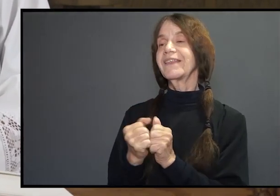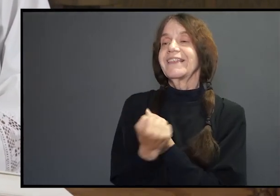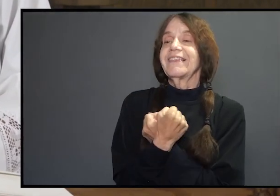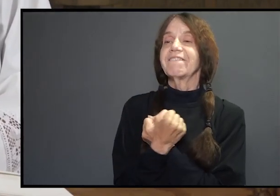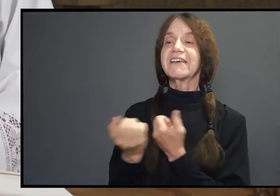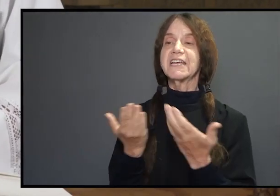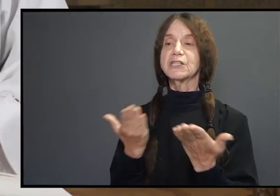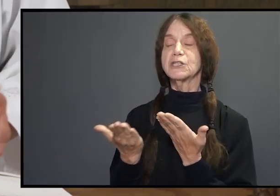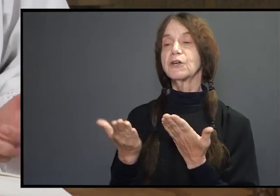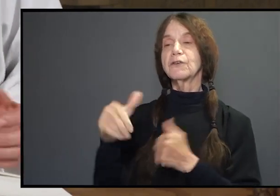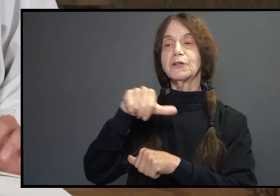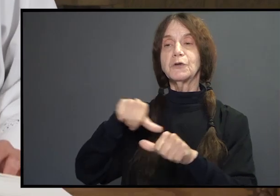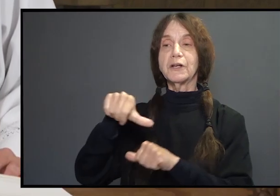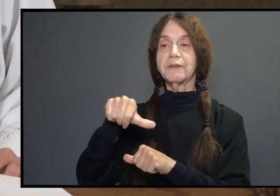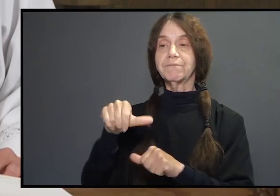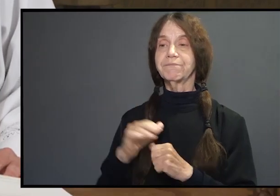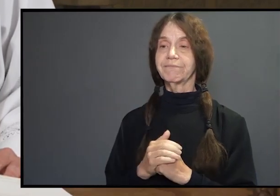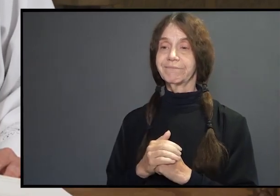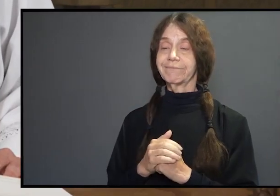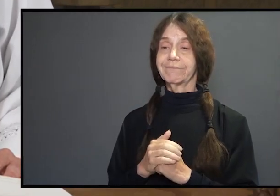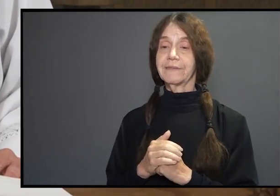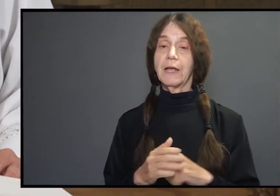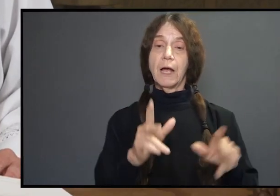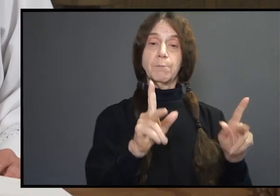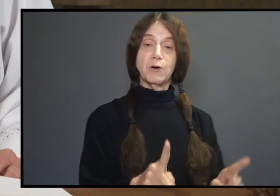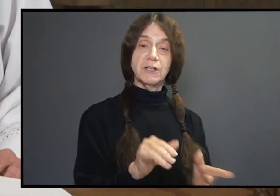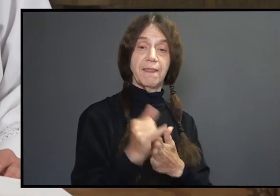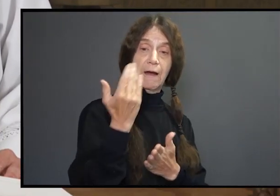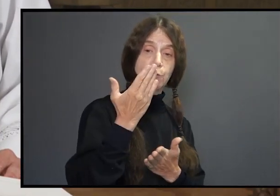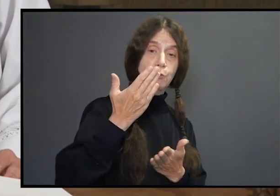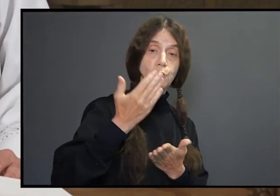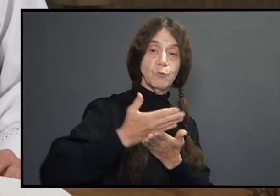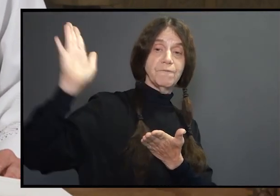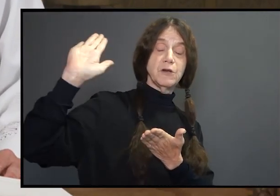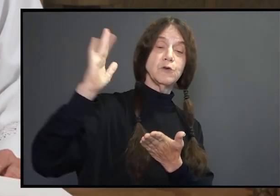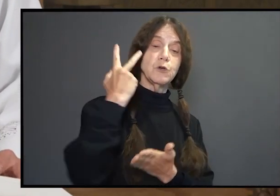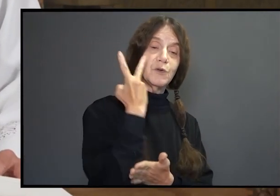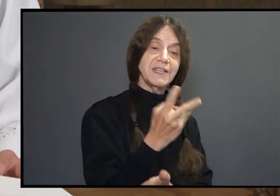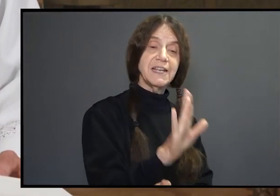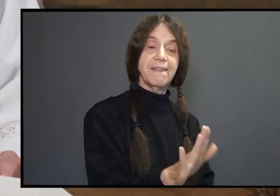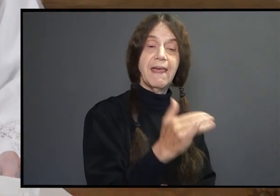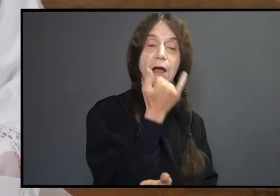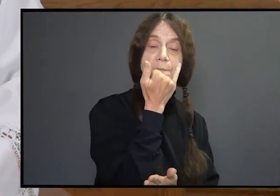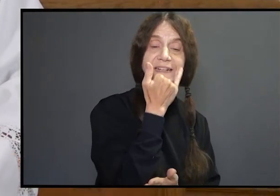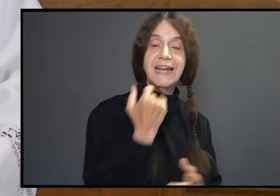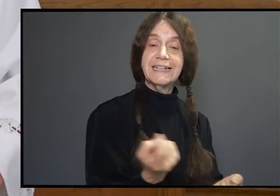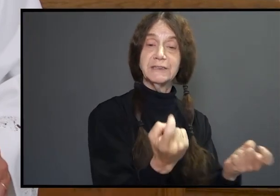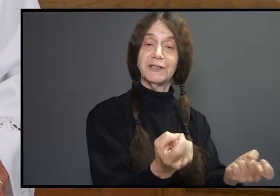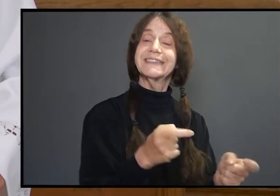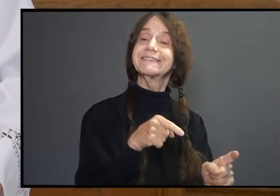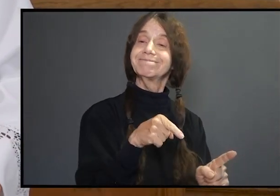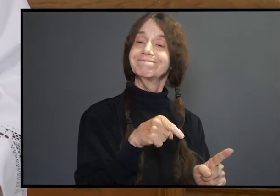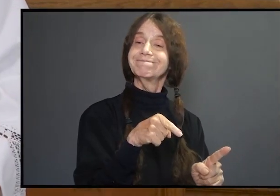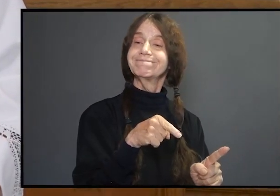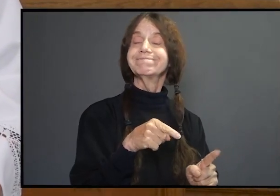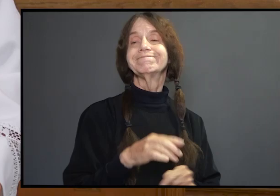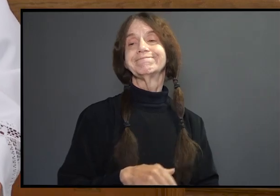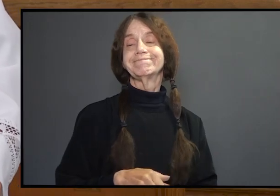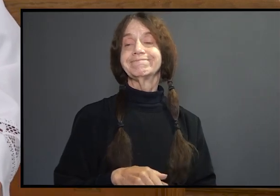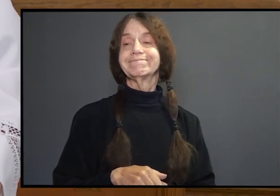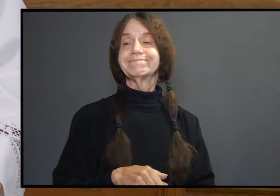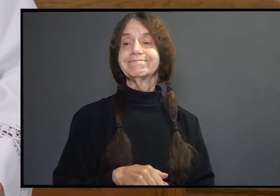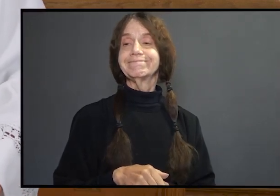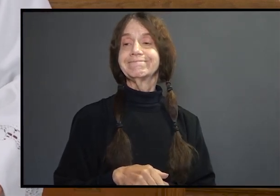service. So how do we deal with the person who refuses to see their shortcomings? In Aesop's